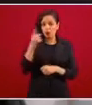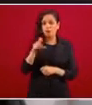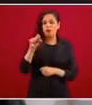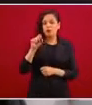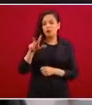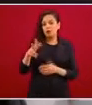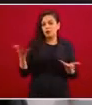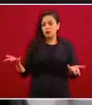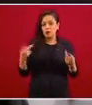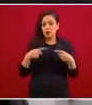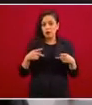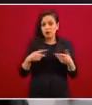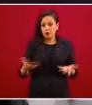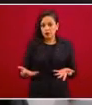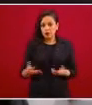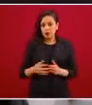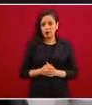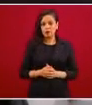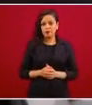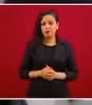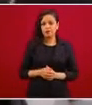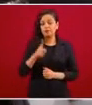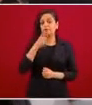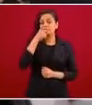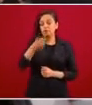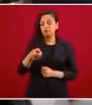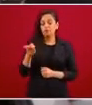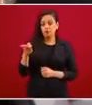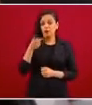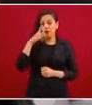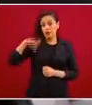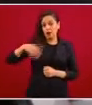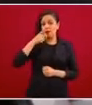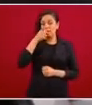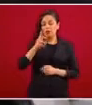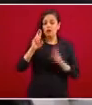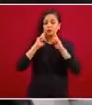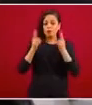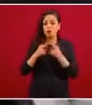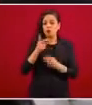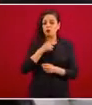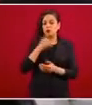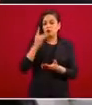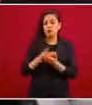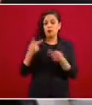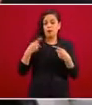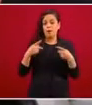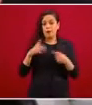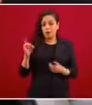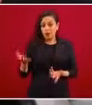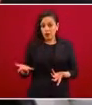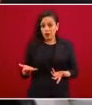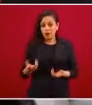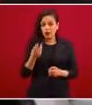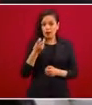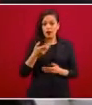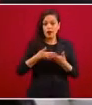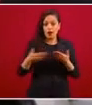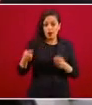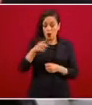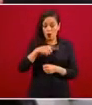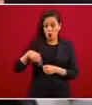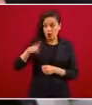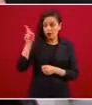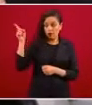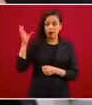meeting and we have 128 legislators that are gathering for discussing this law, but we